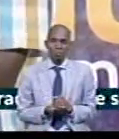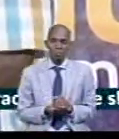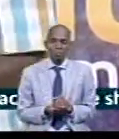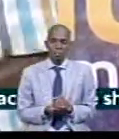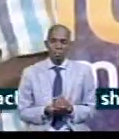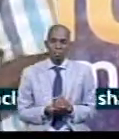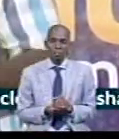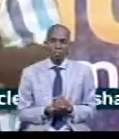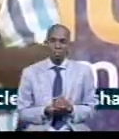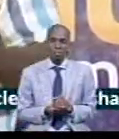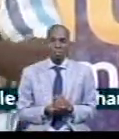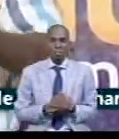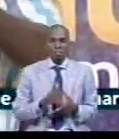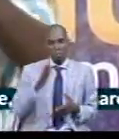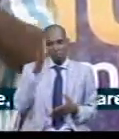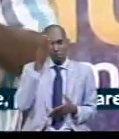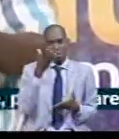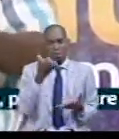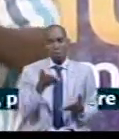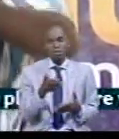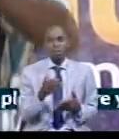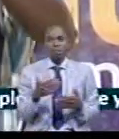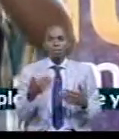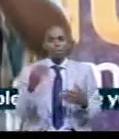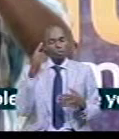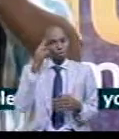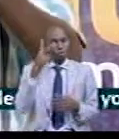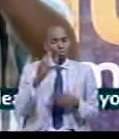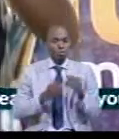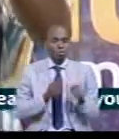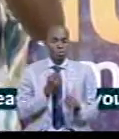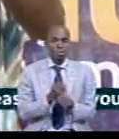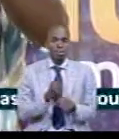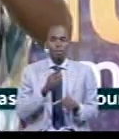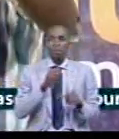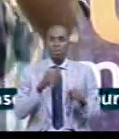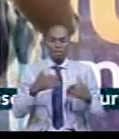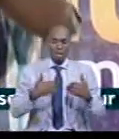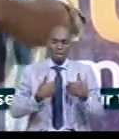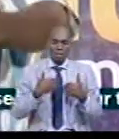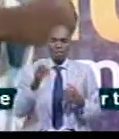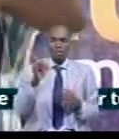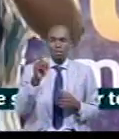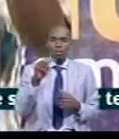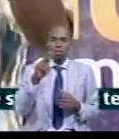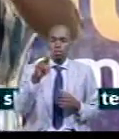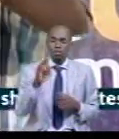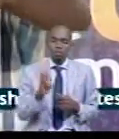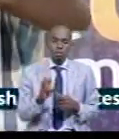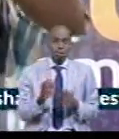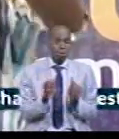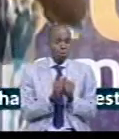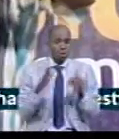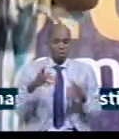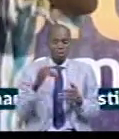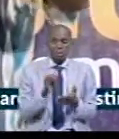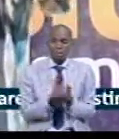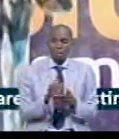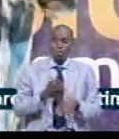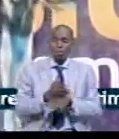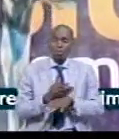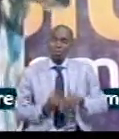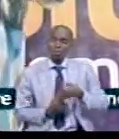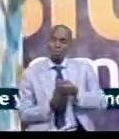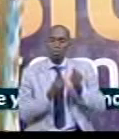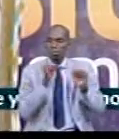called Benson. For 2 years now, he has stroke. He could not walk without this stick I'm holding. But today, after the man of God had